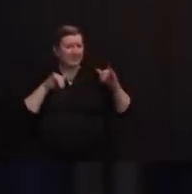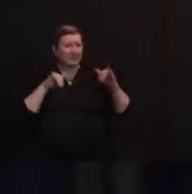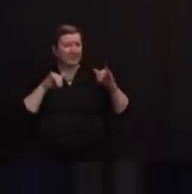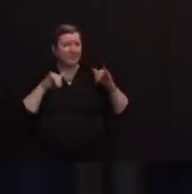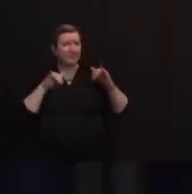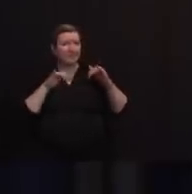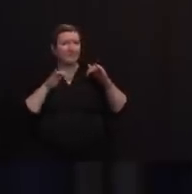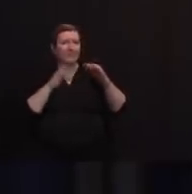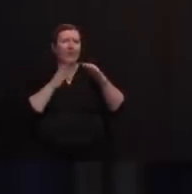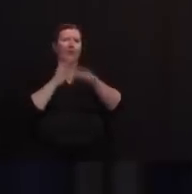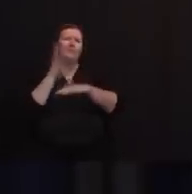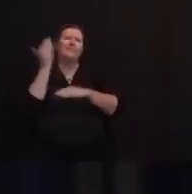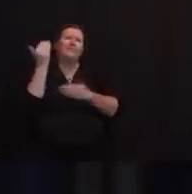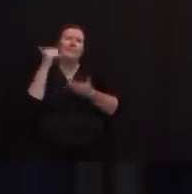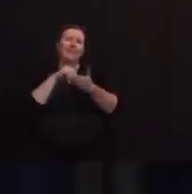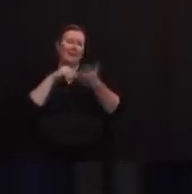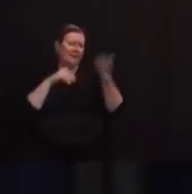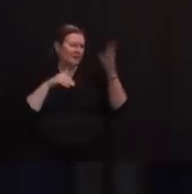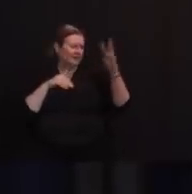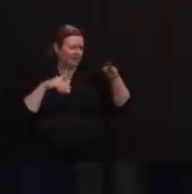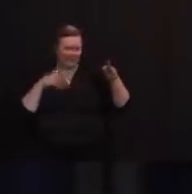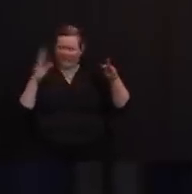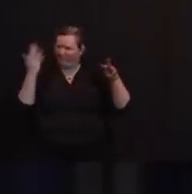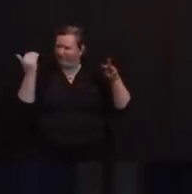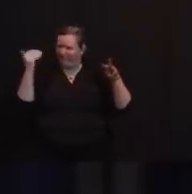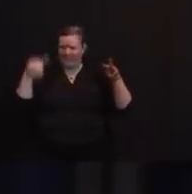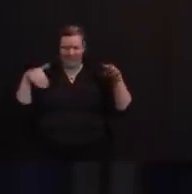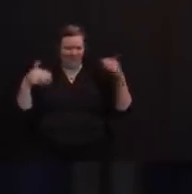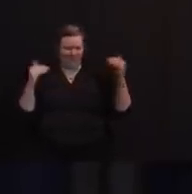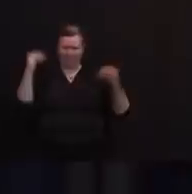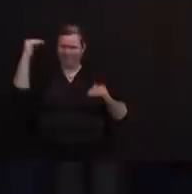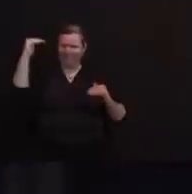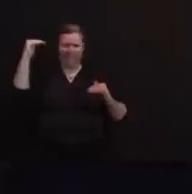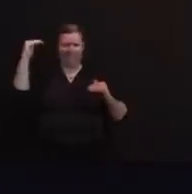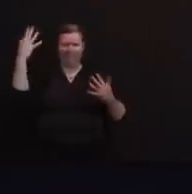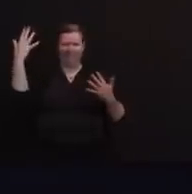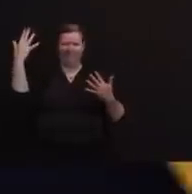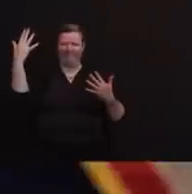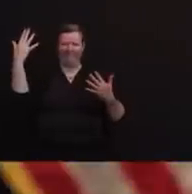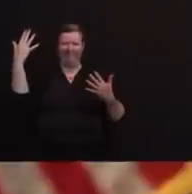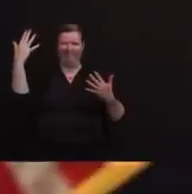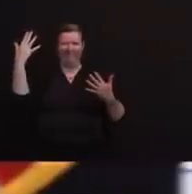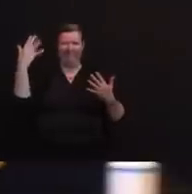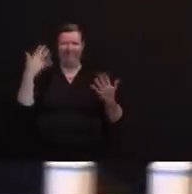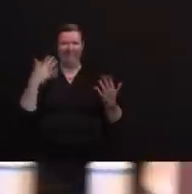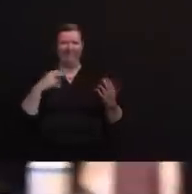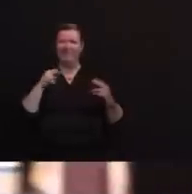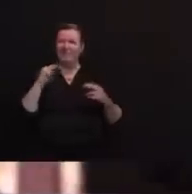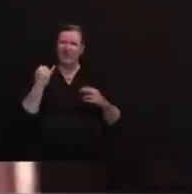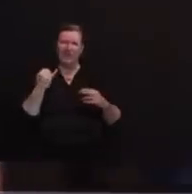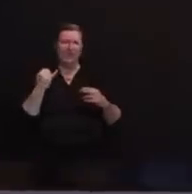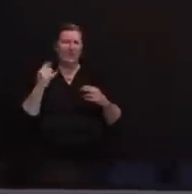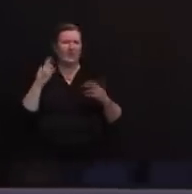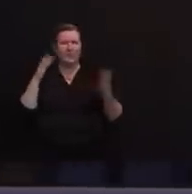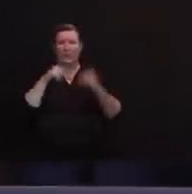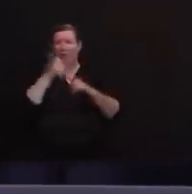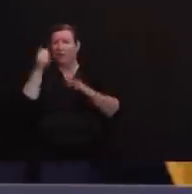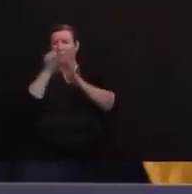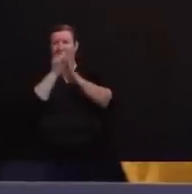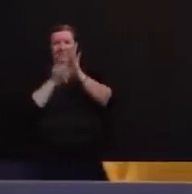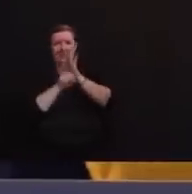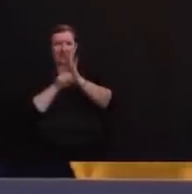15,000. So we're working out some of those kinks. And again, that's not unique to us, having No, compared notes with complicated. with other